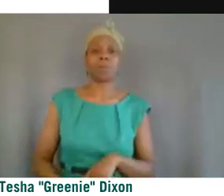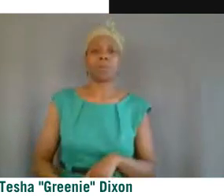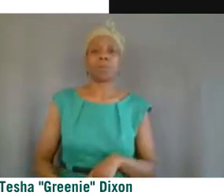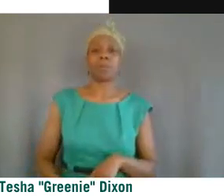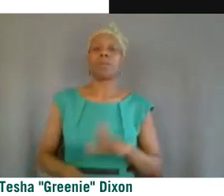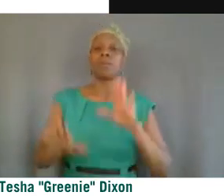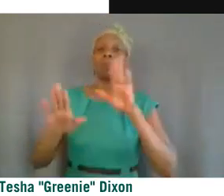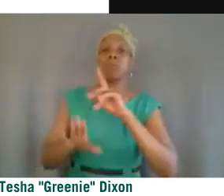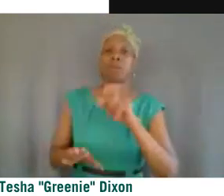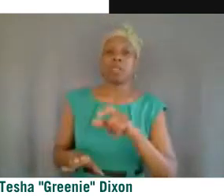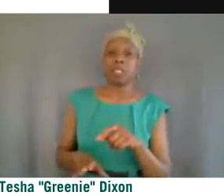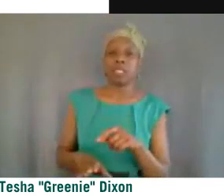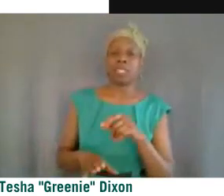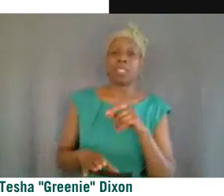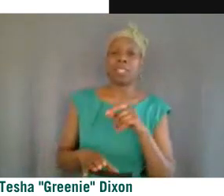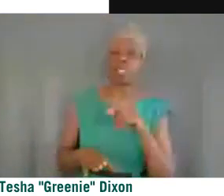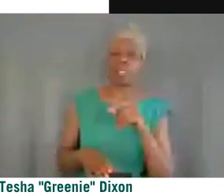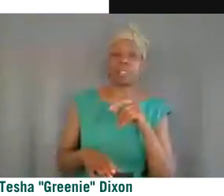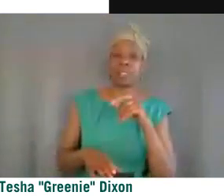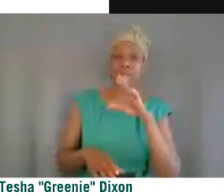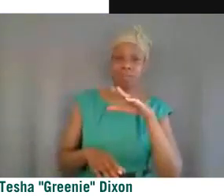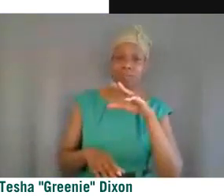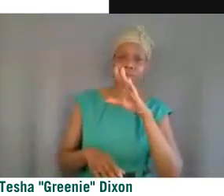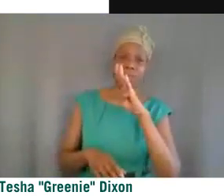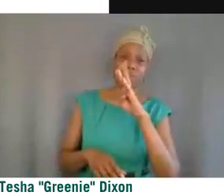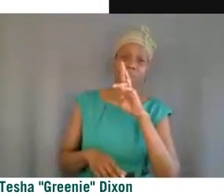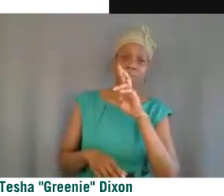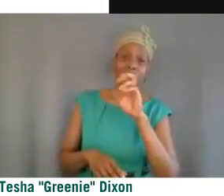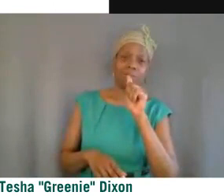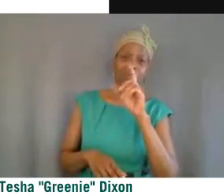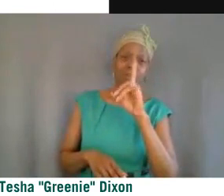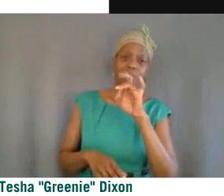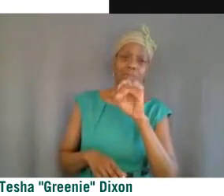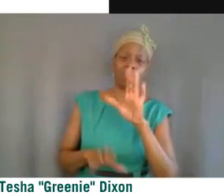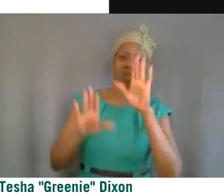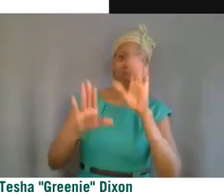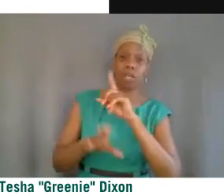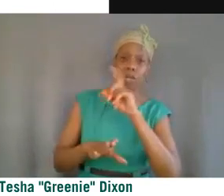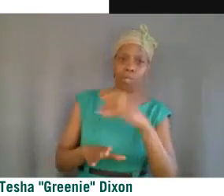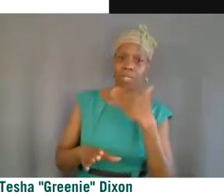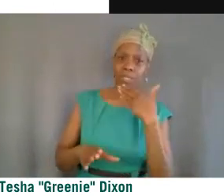Great question, Mr. Bradley. Thanks for that question.